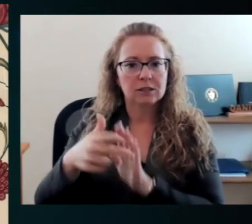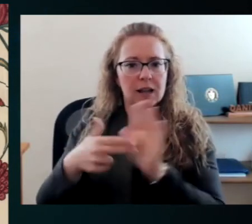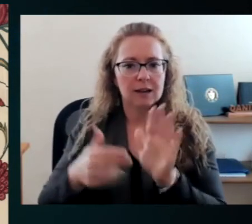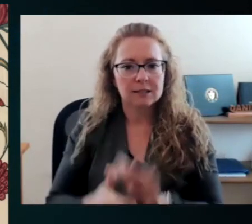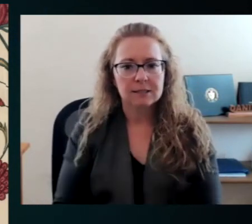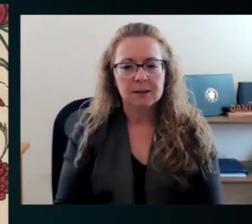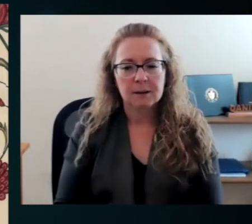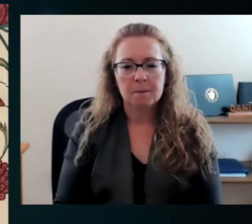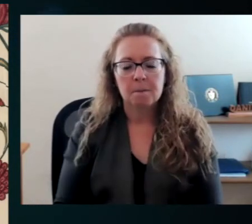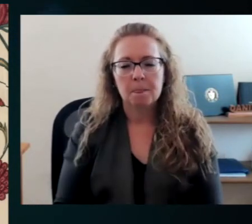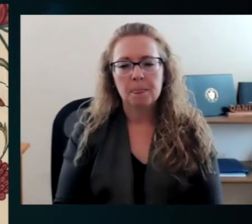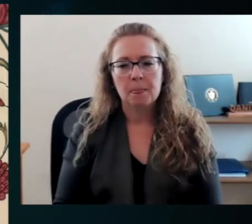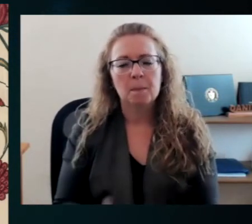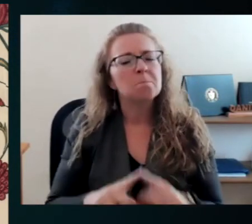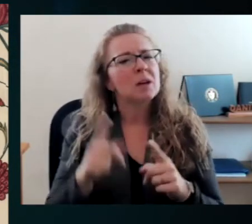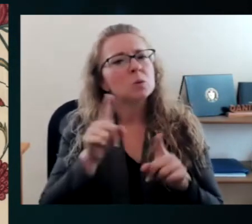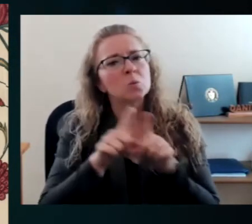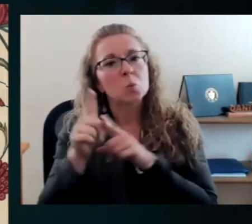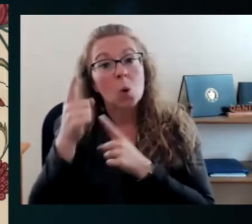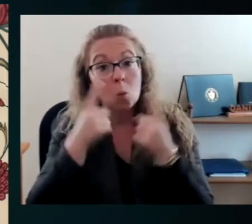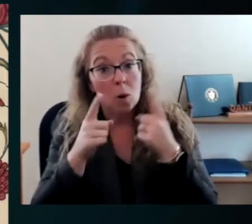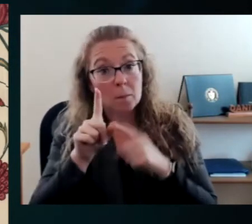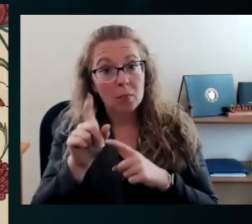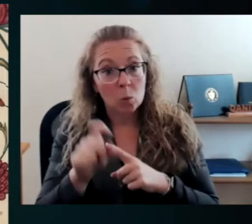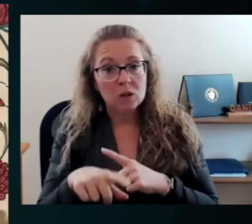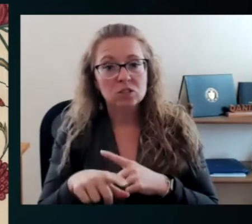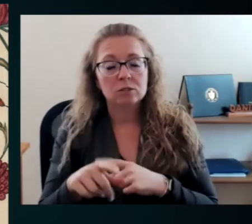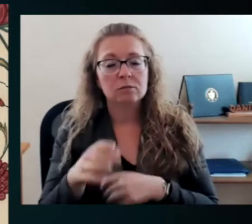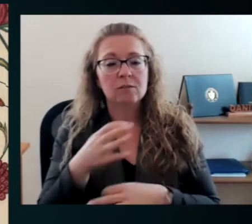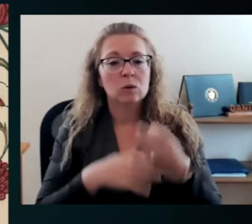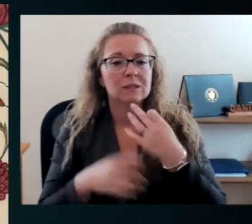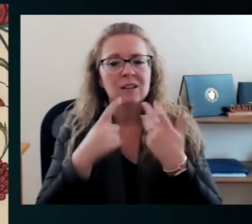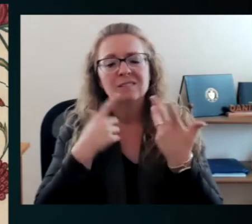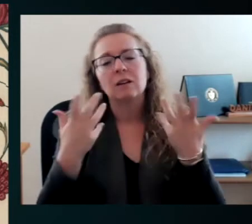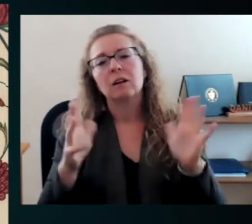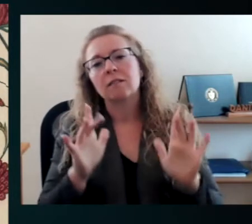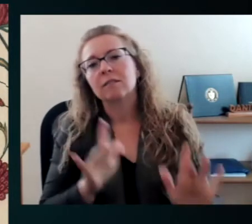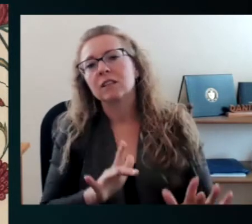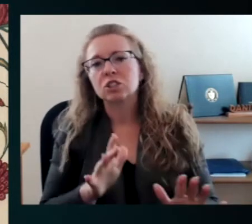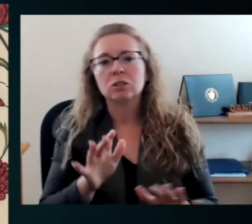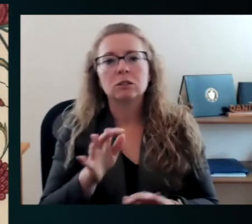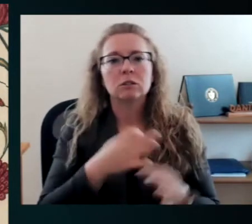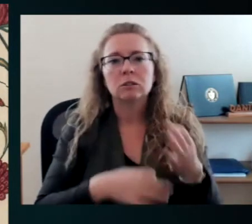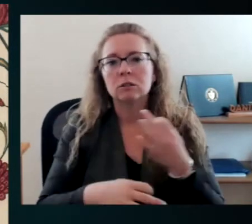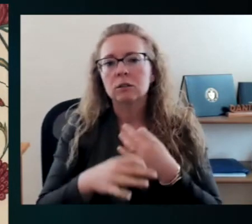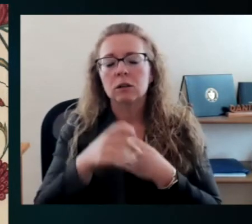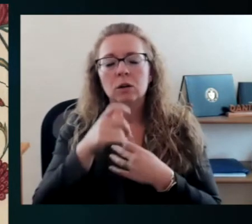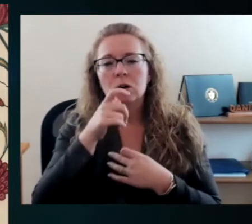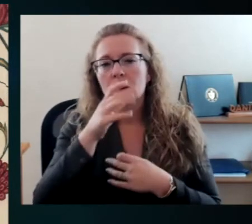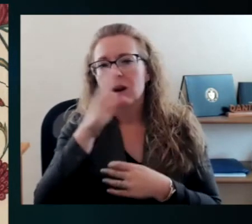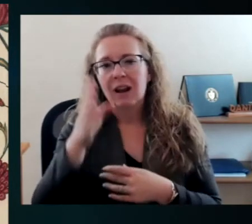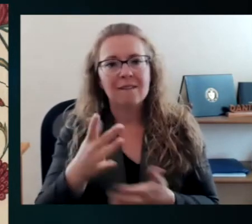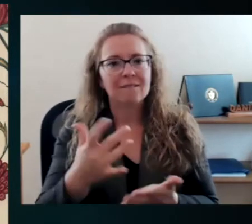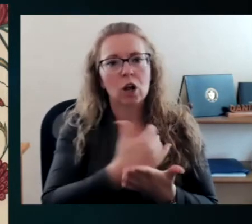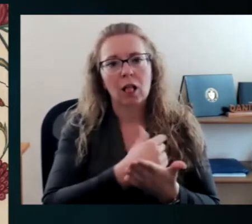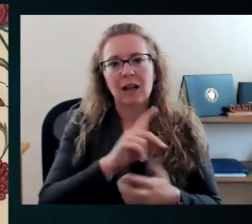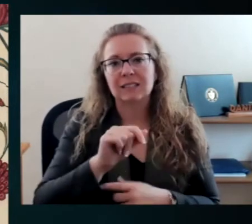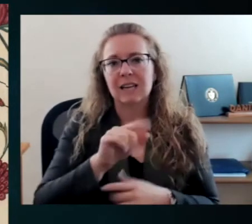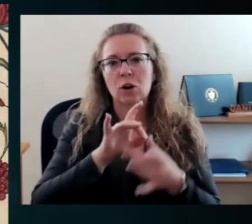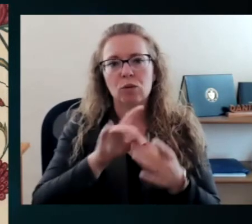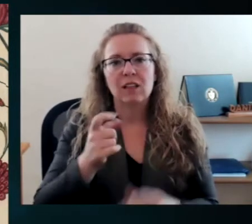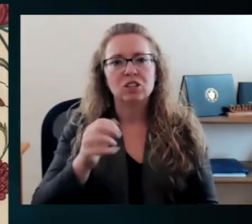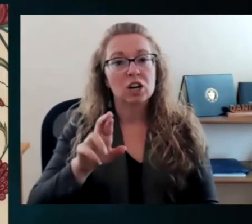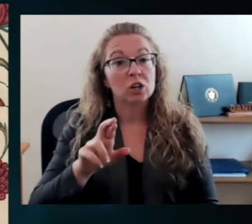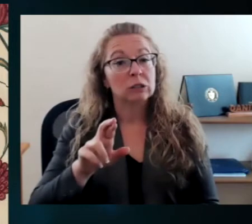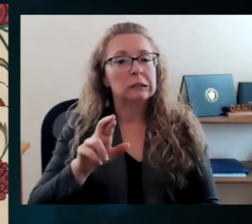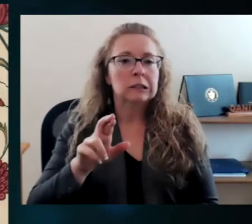that question of if we just say, okay, let's be done with it and never collect gender data, we are potentially removing a